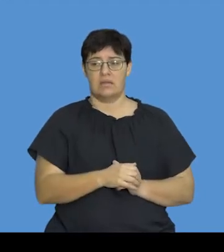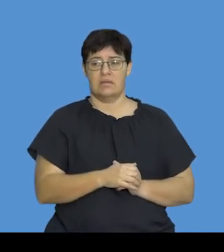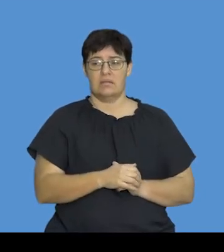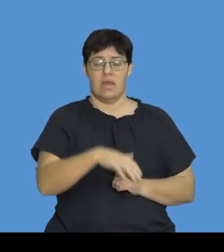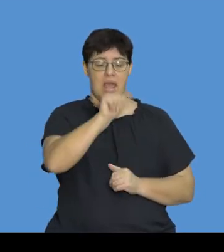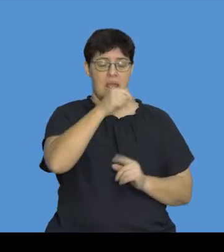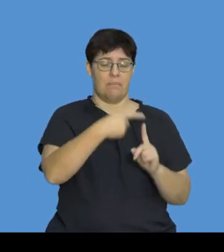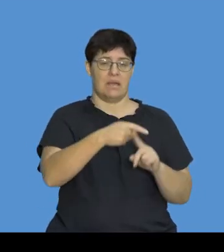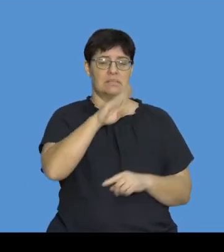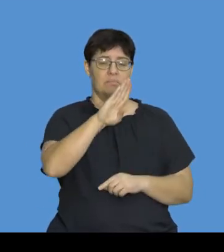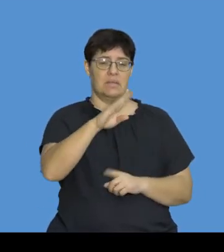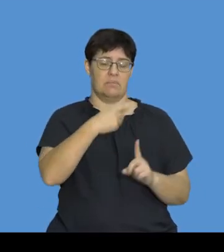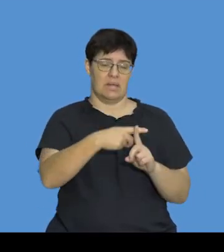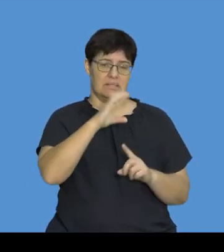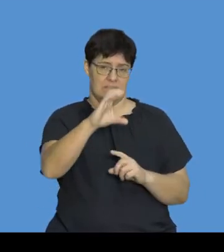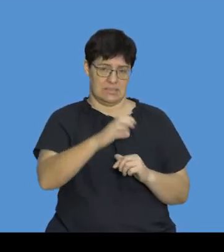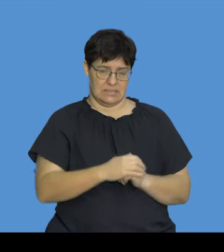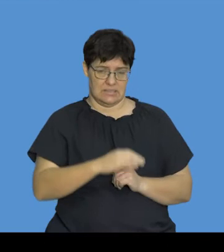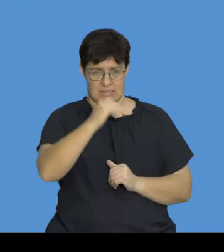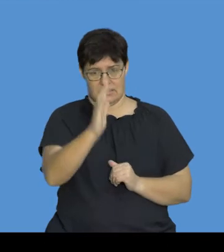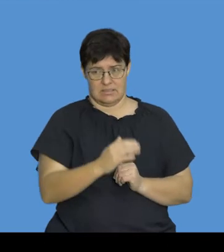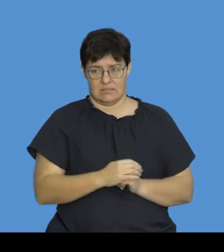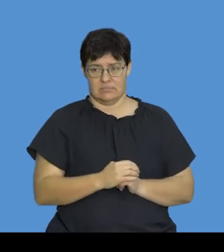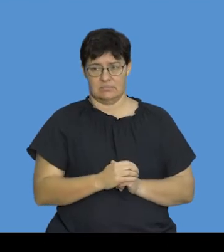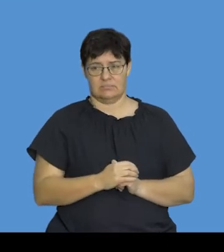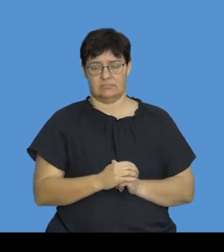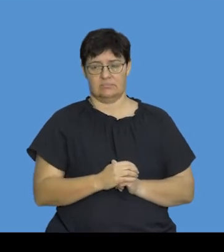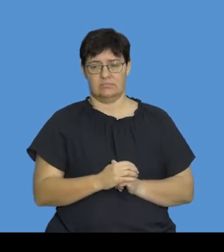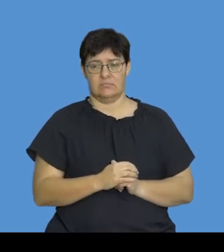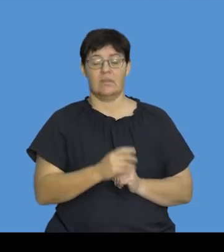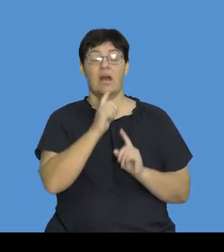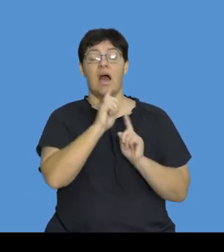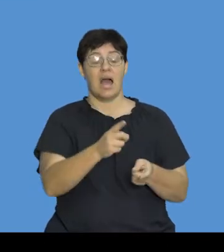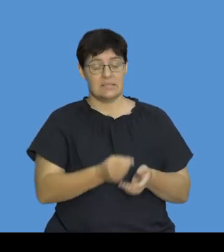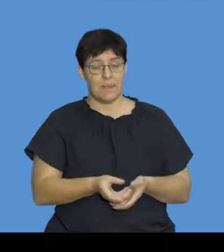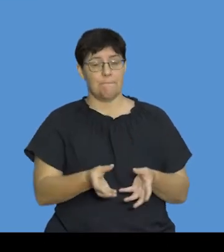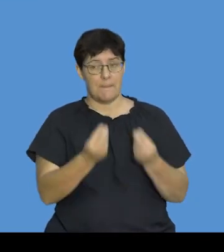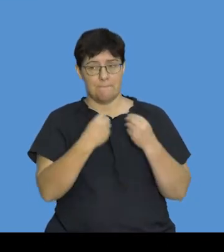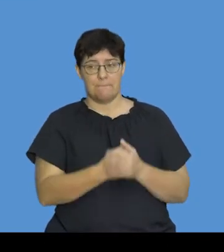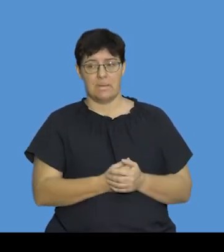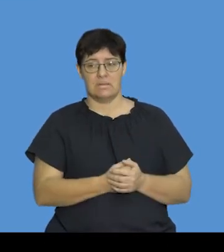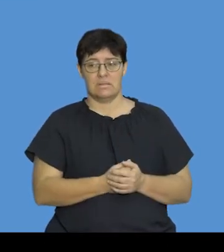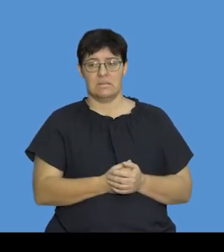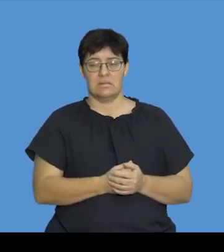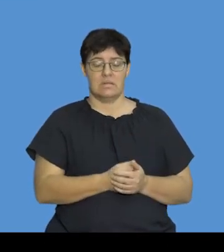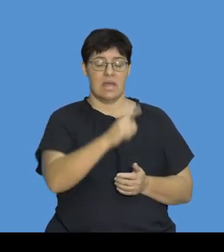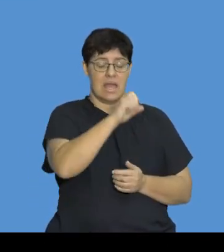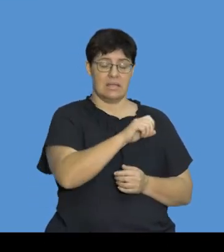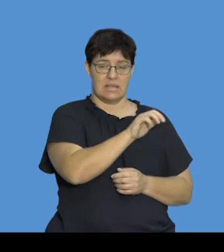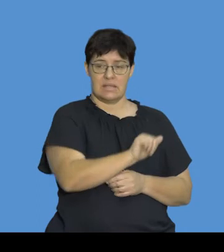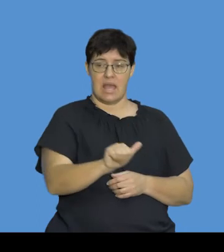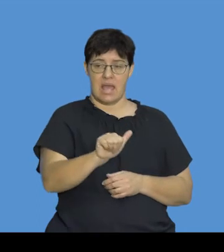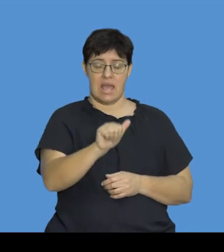distributed into a plus b plus c. And the answer that you're going to get from there, x by a